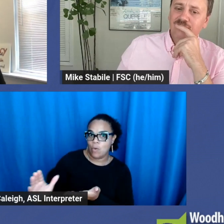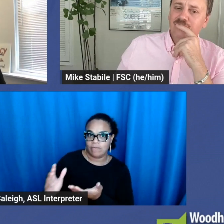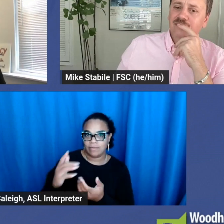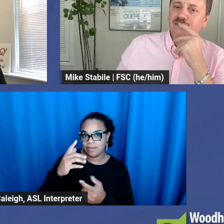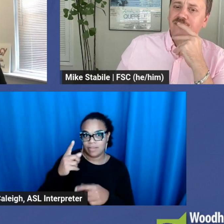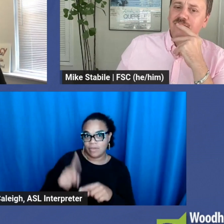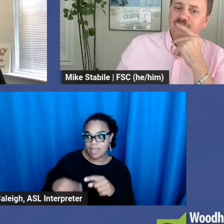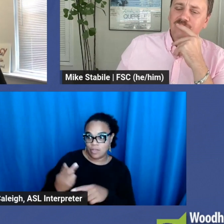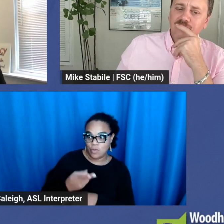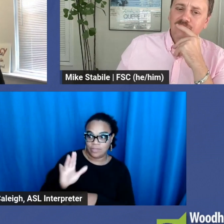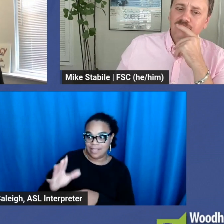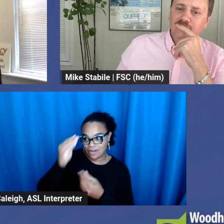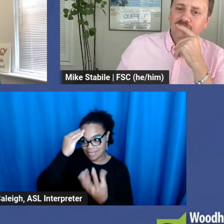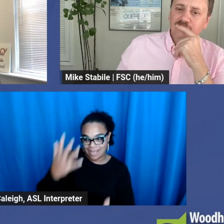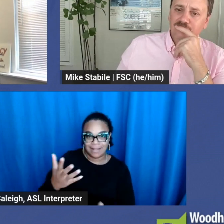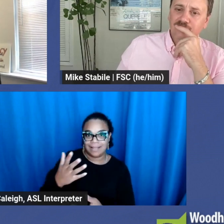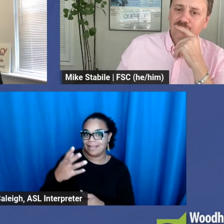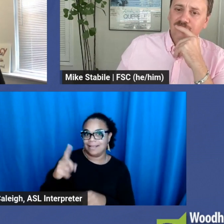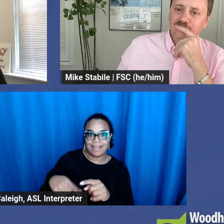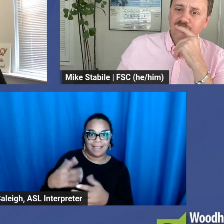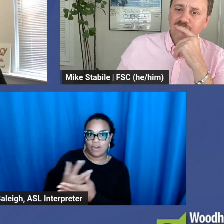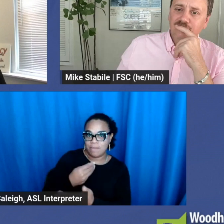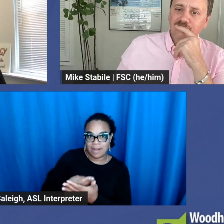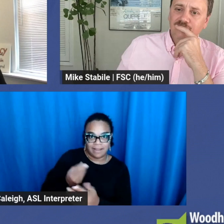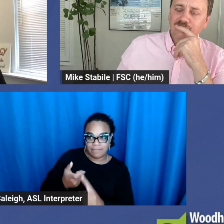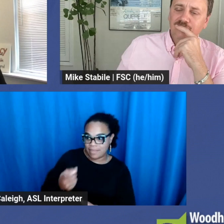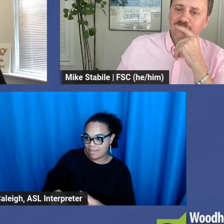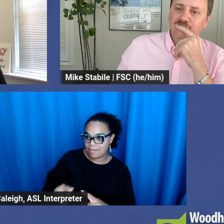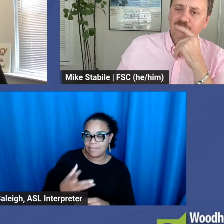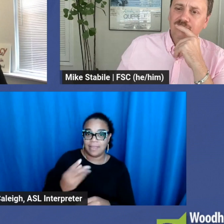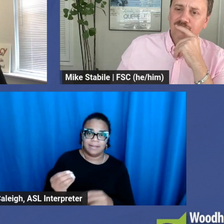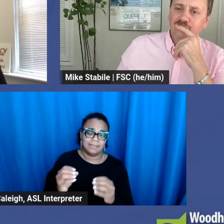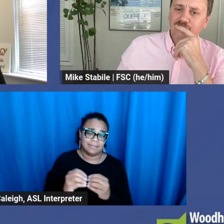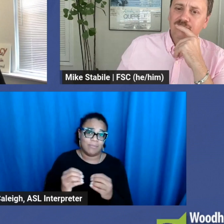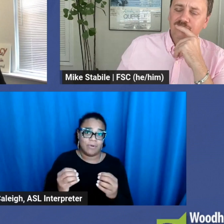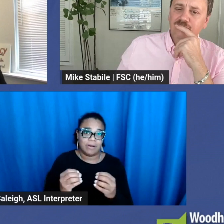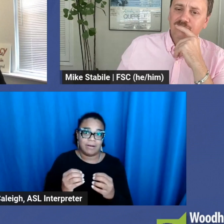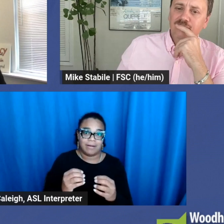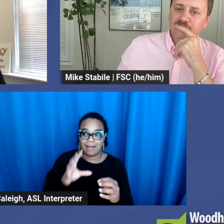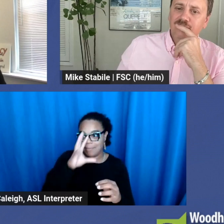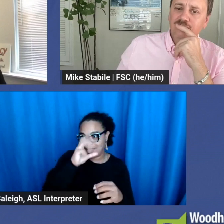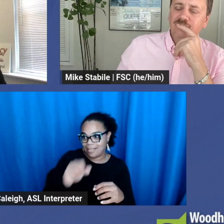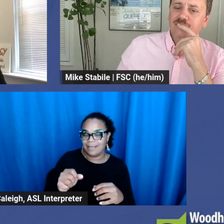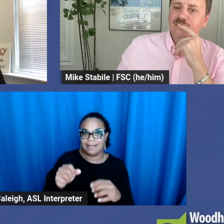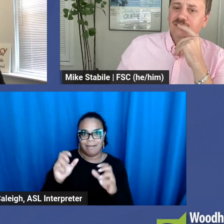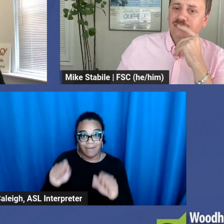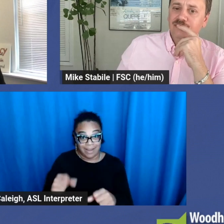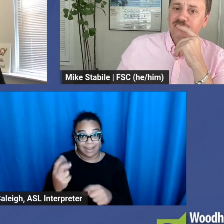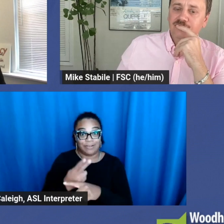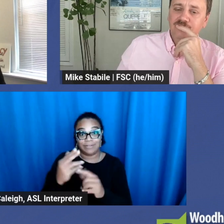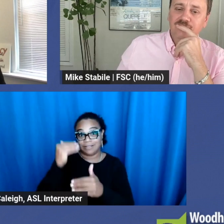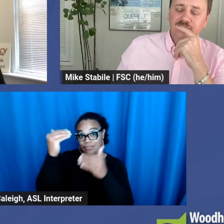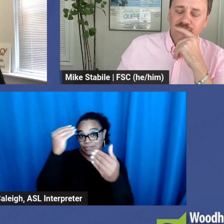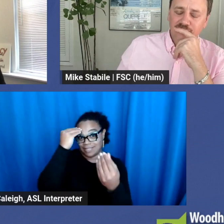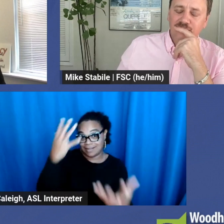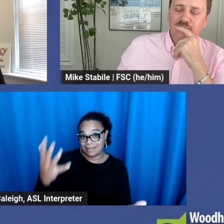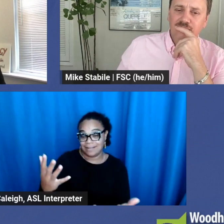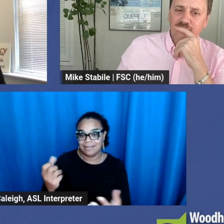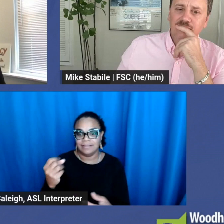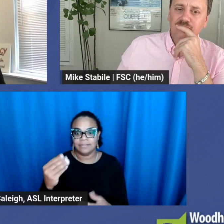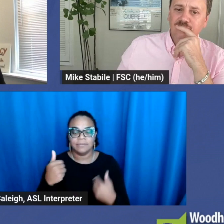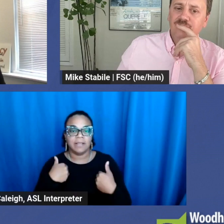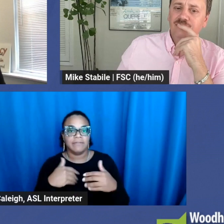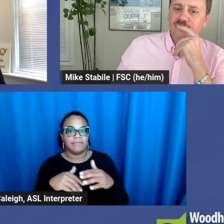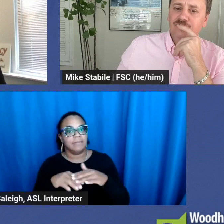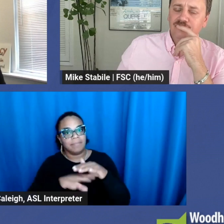much more appealing to be able to do effectively whatever you want with adults' data. So being able to say there's a baseline set of